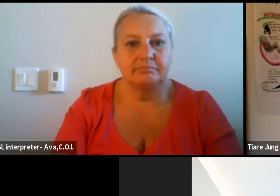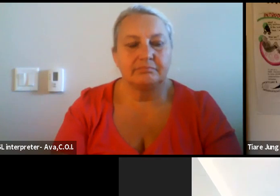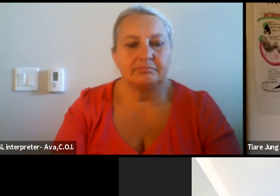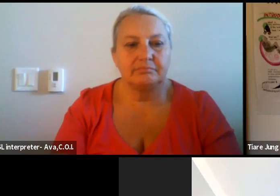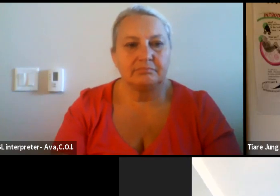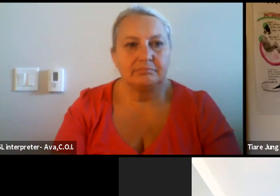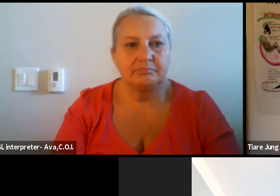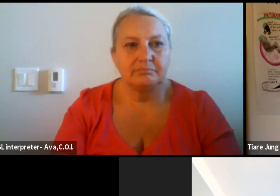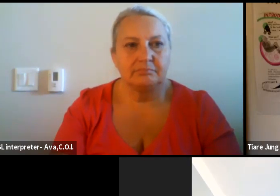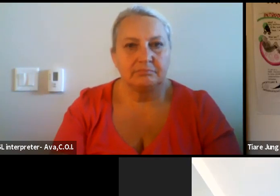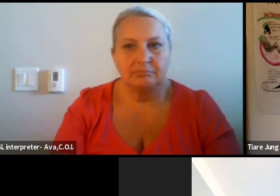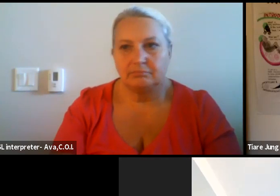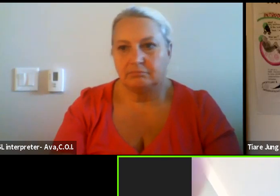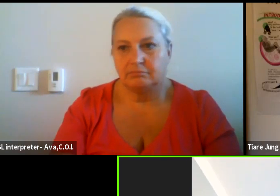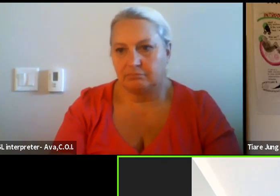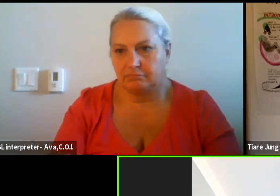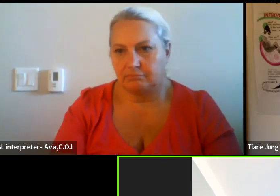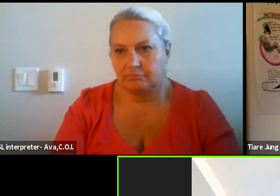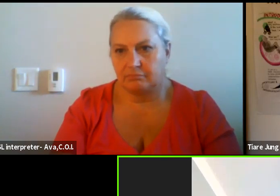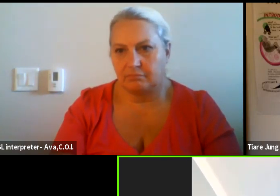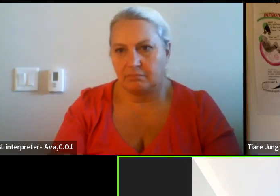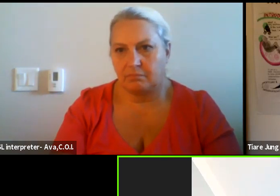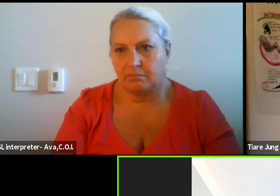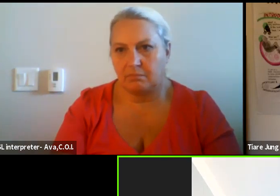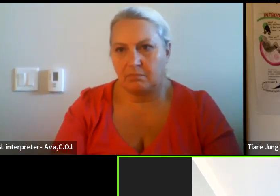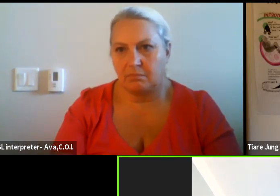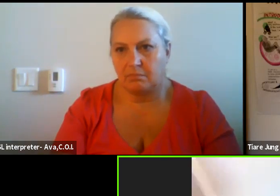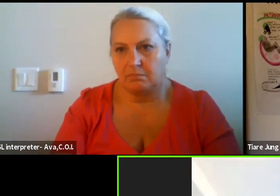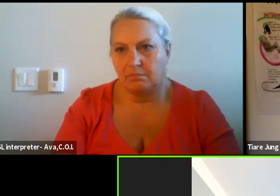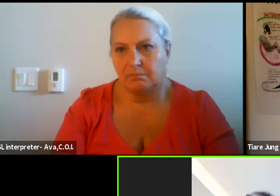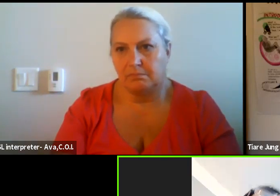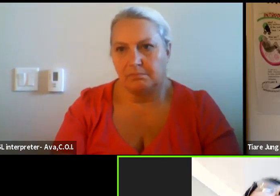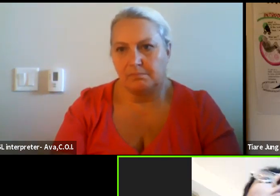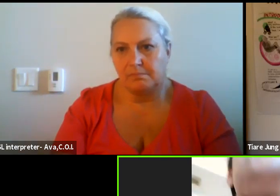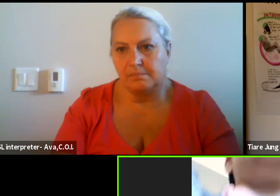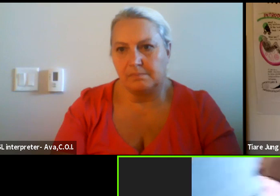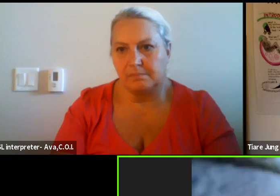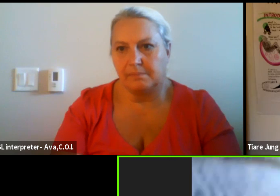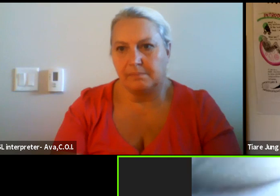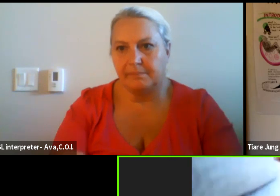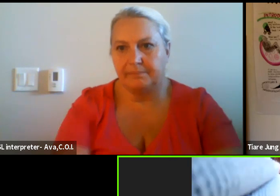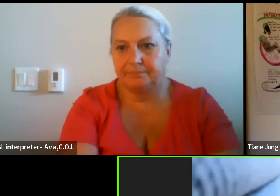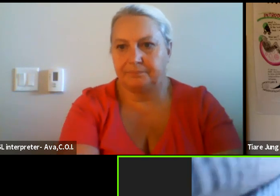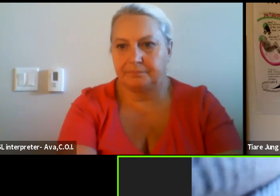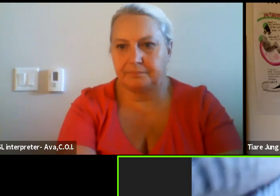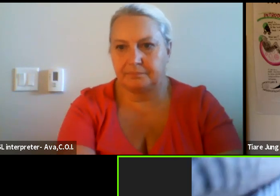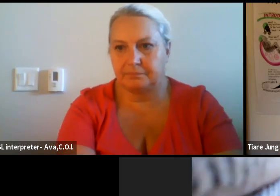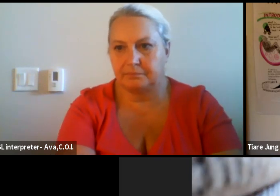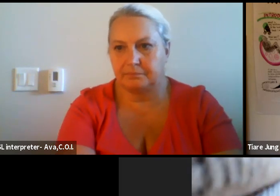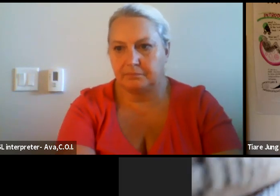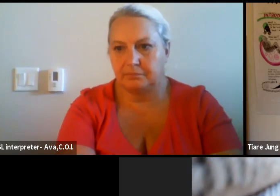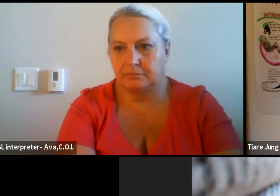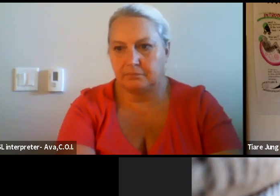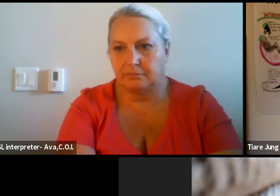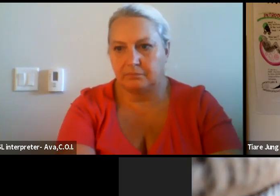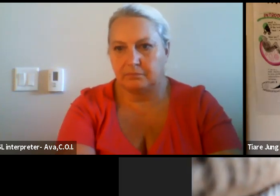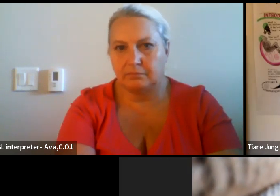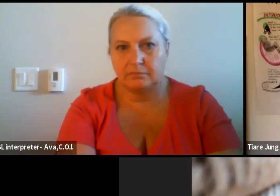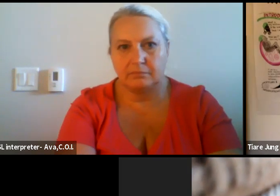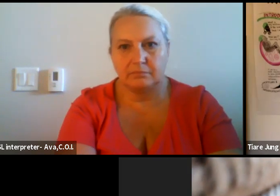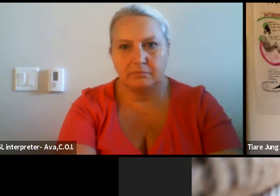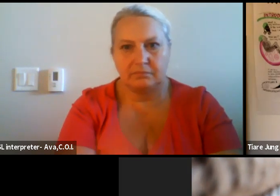Can you hear me? Oh, sorry. Yes, I can hear